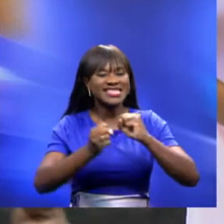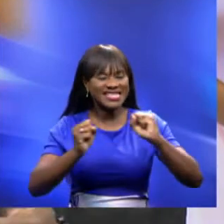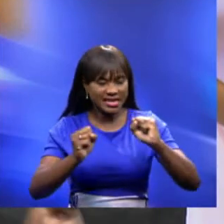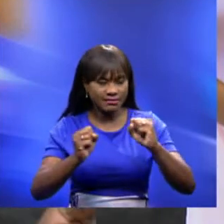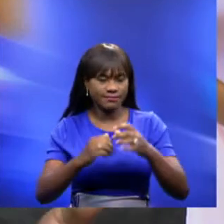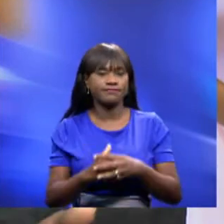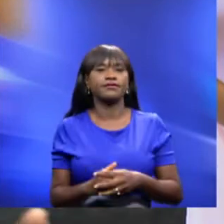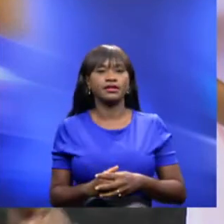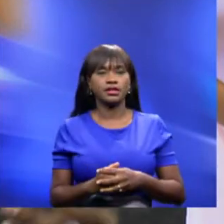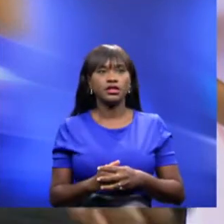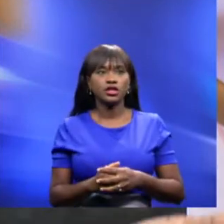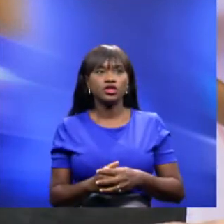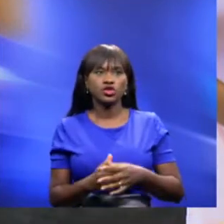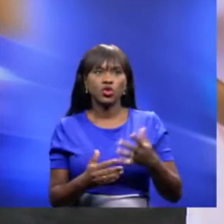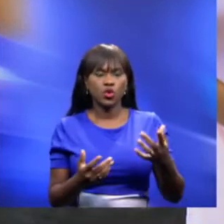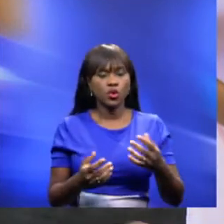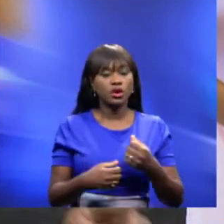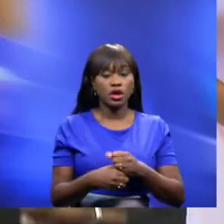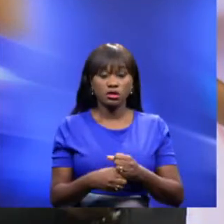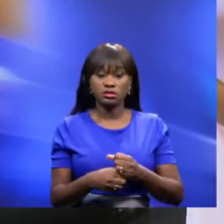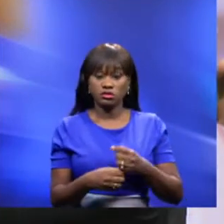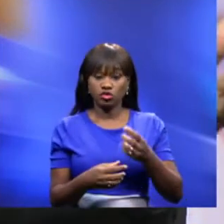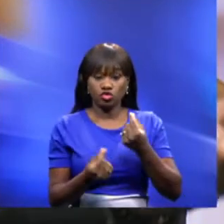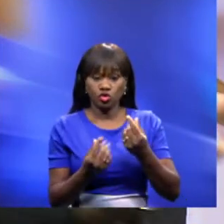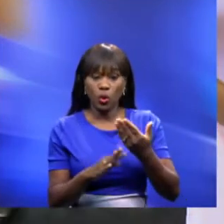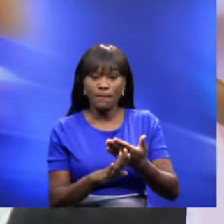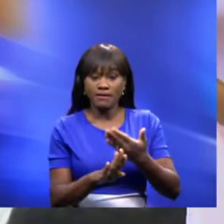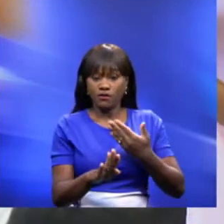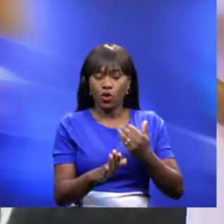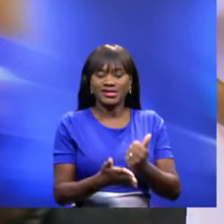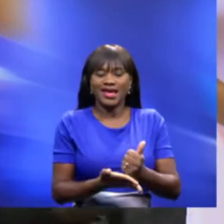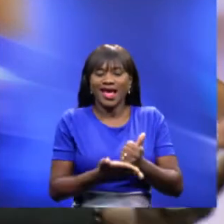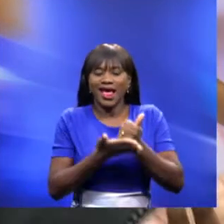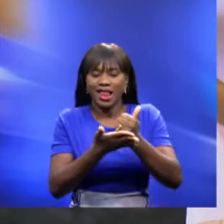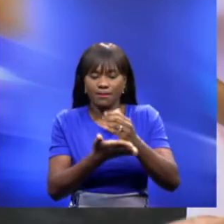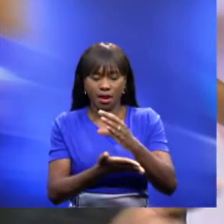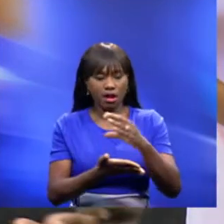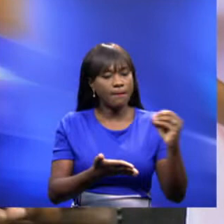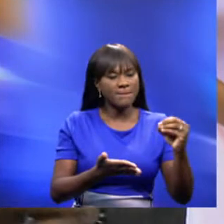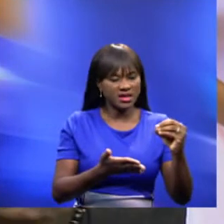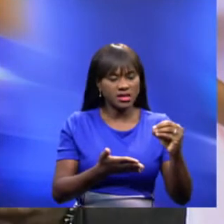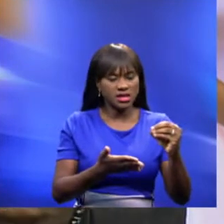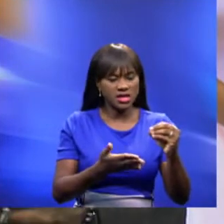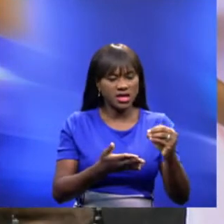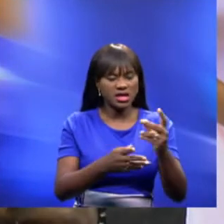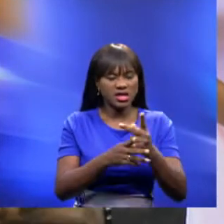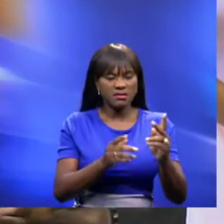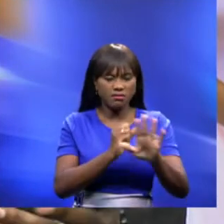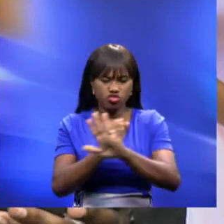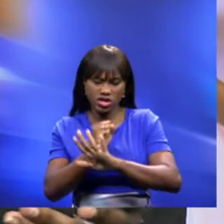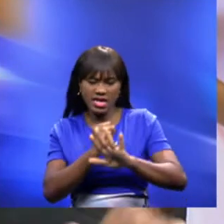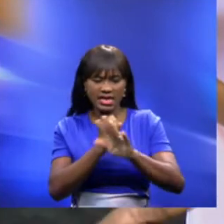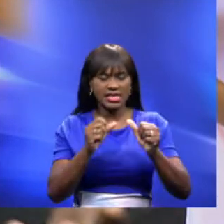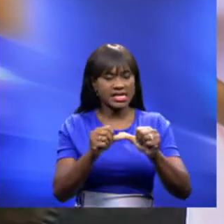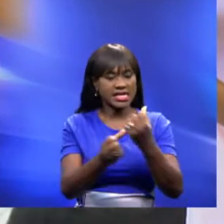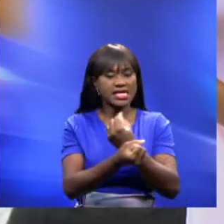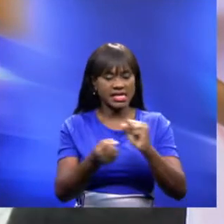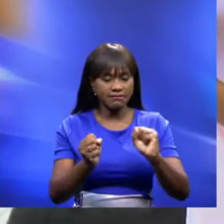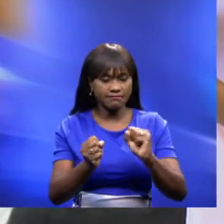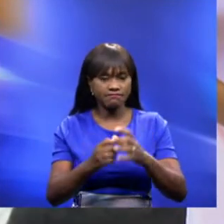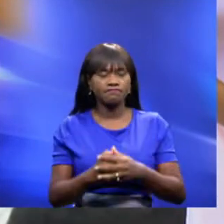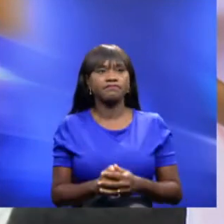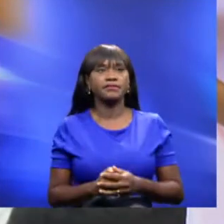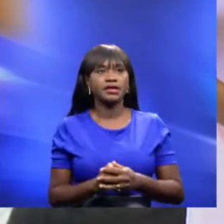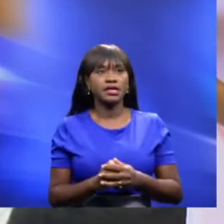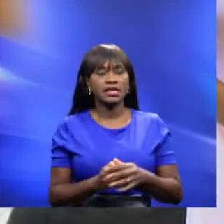things like that we would do to be proactive in order to help companies and organizations to be more secure. And that